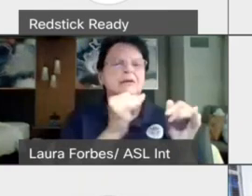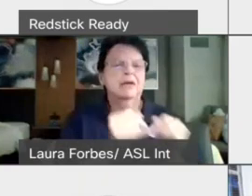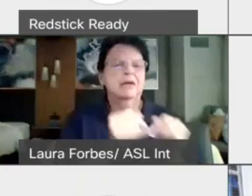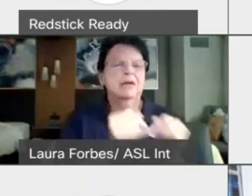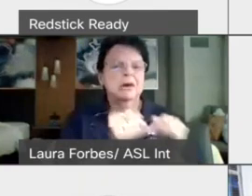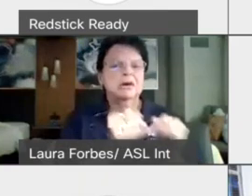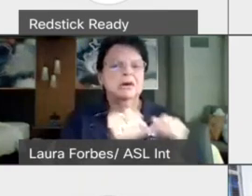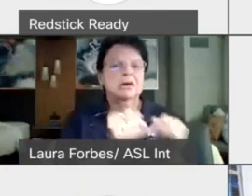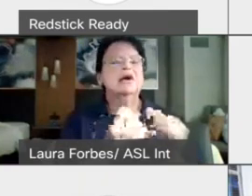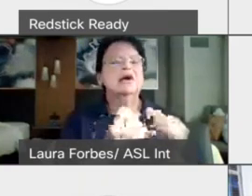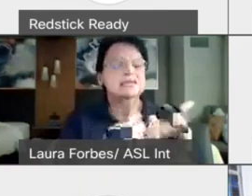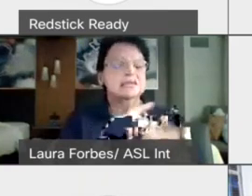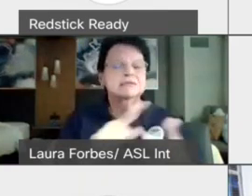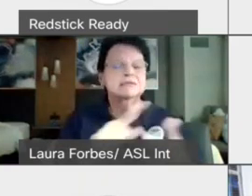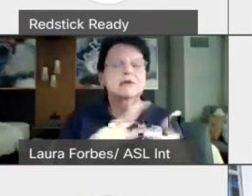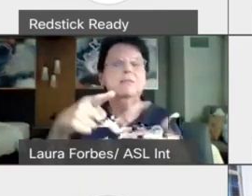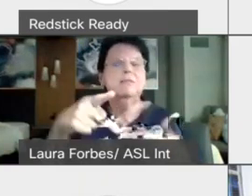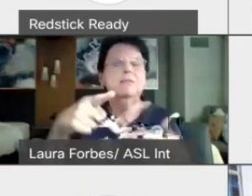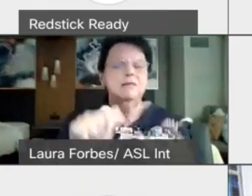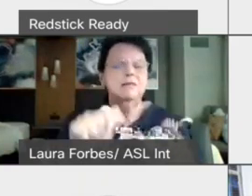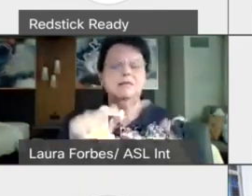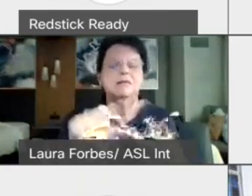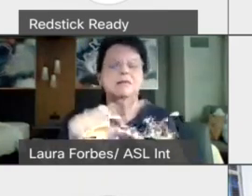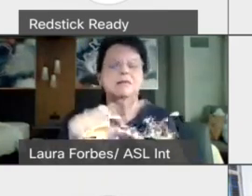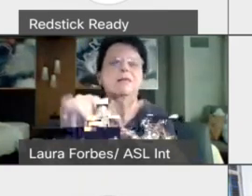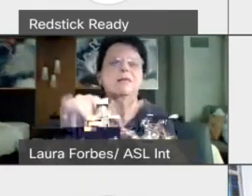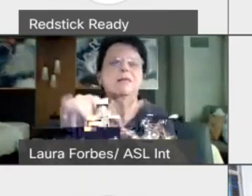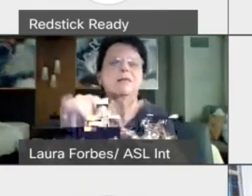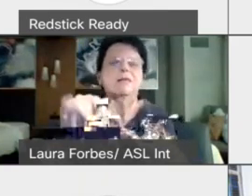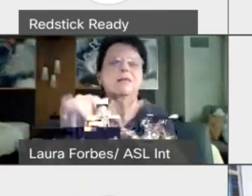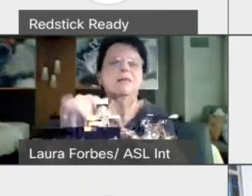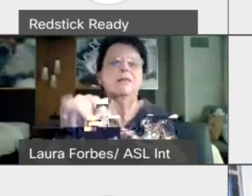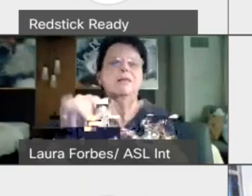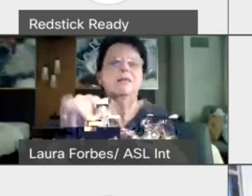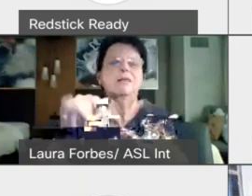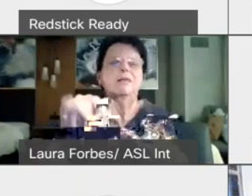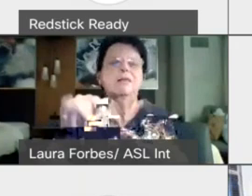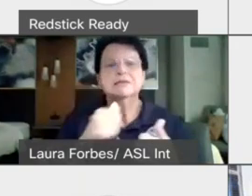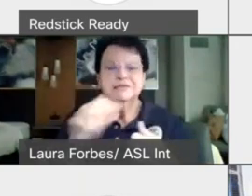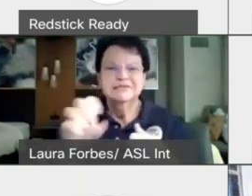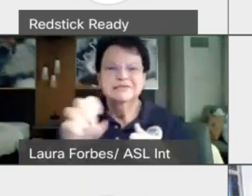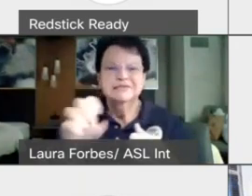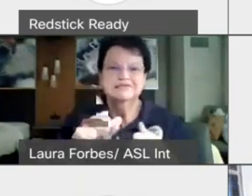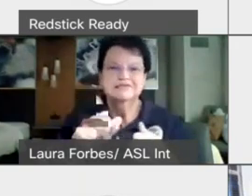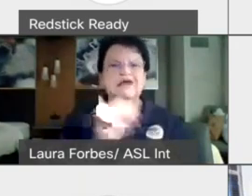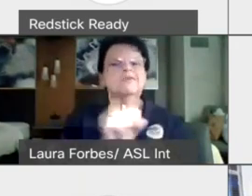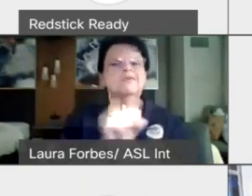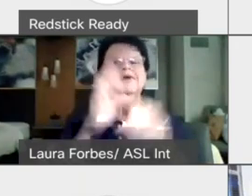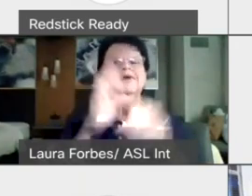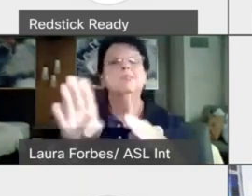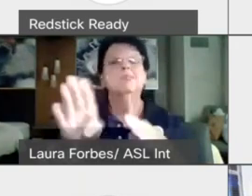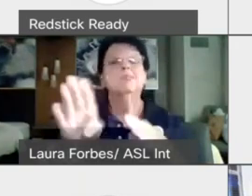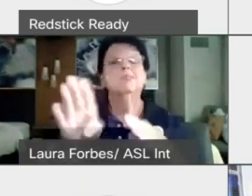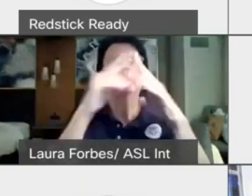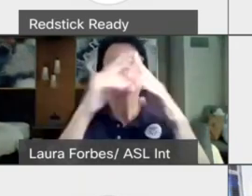assistance, expedited rental assistance, critical needs assistance, transitional shelter assistance, Operation Blue Roof, and the